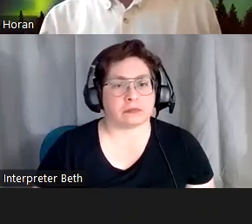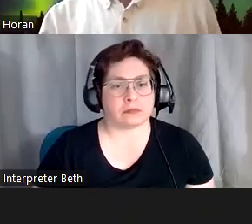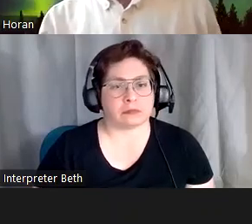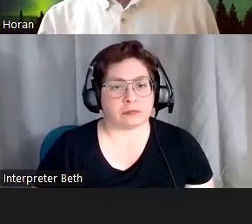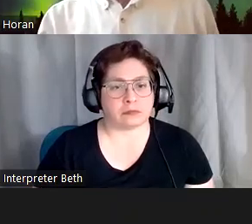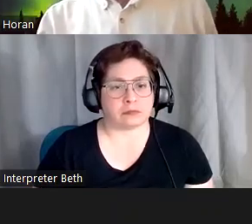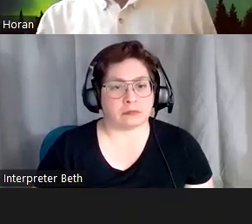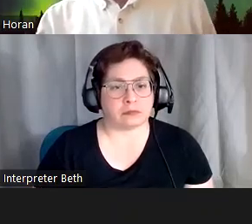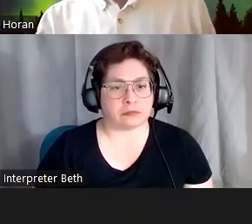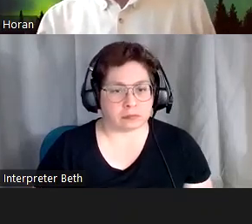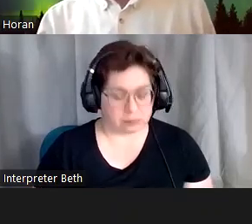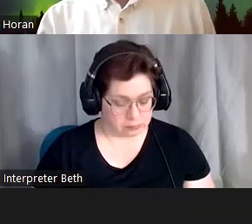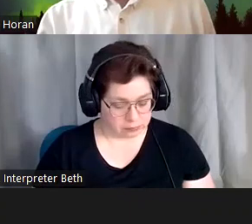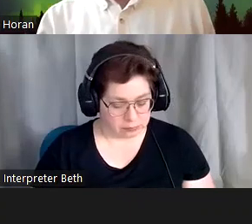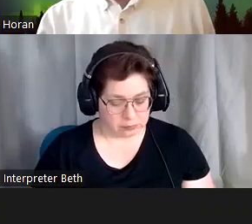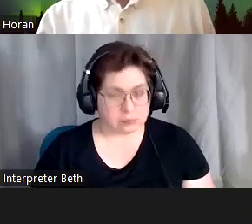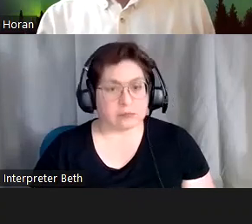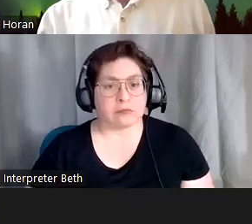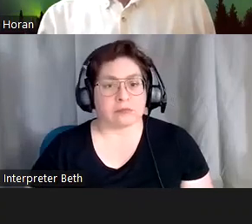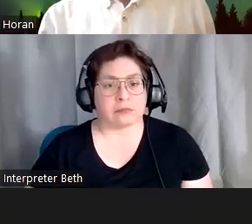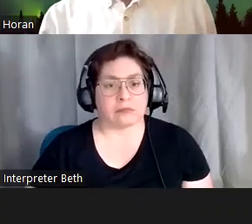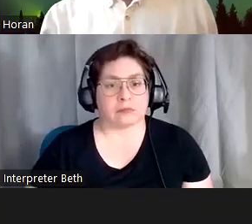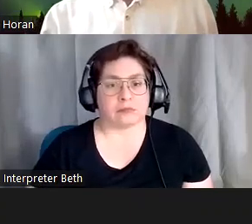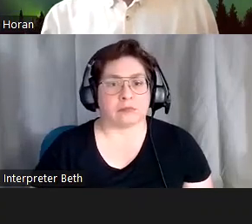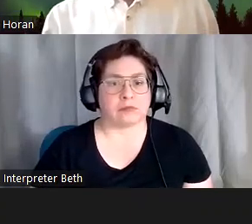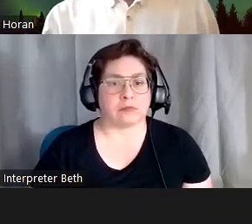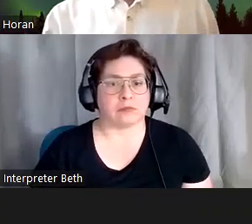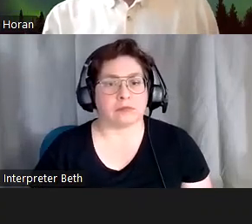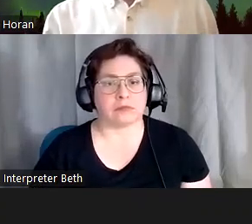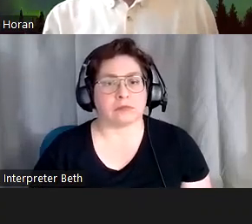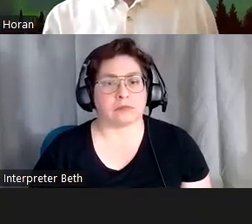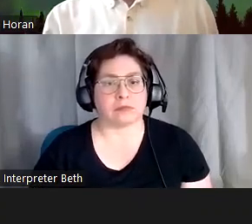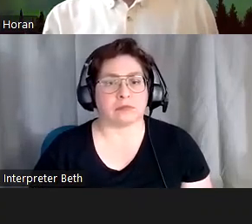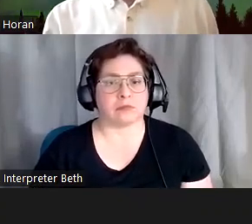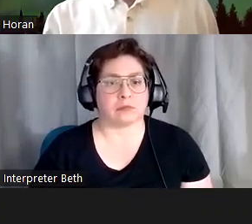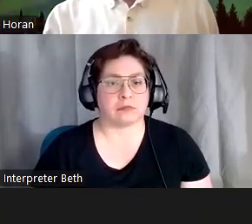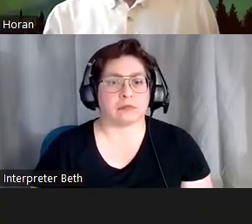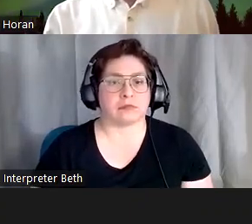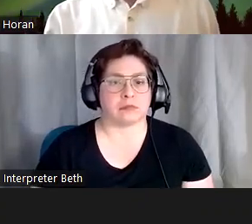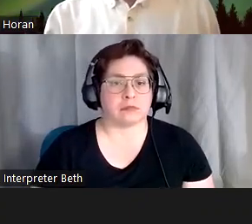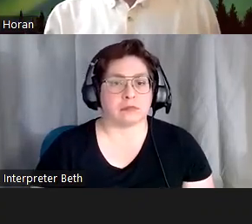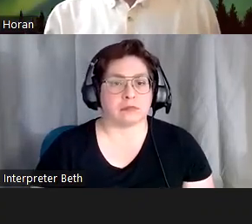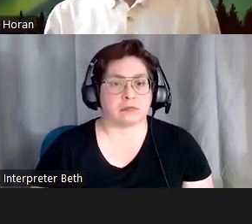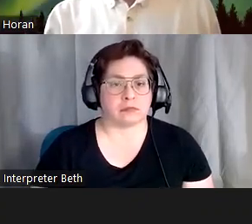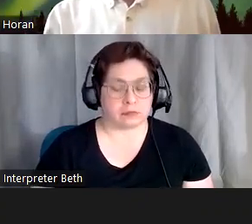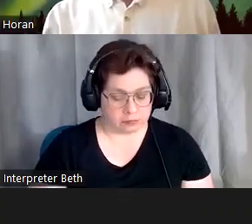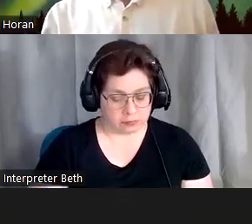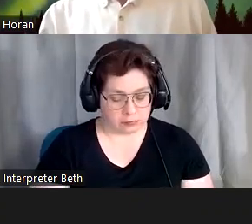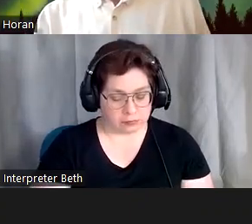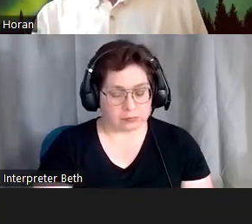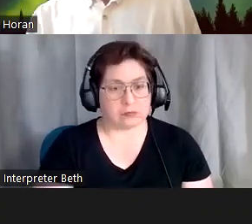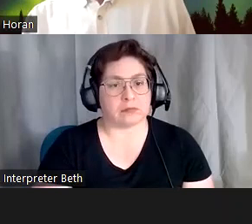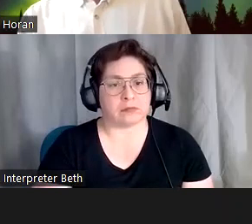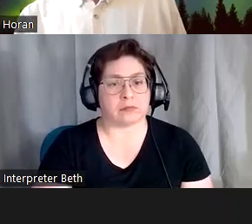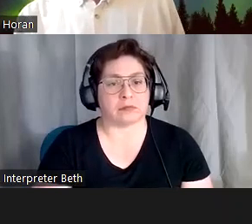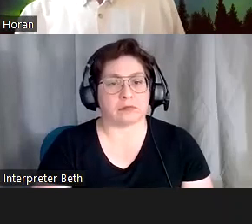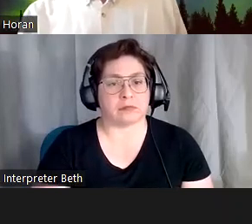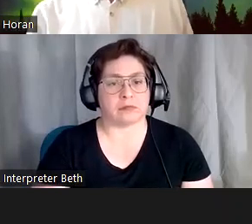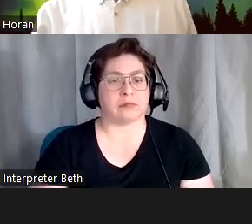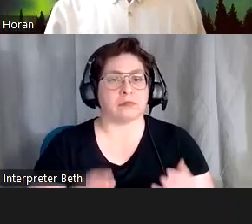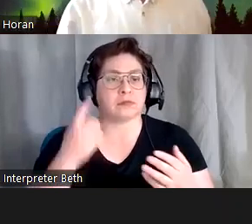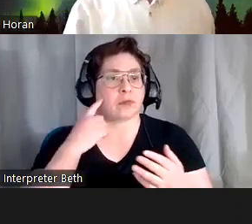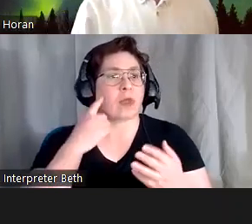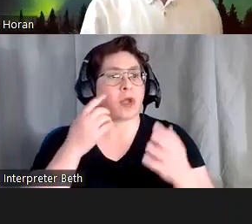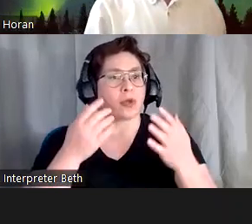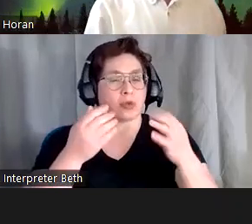Sorry about that. Yeah, right. There's a couple decades of work on that species already and its invasive trajectory